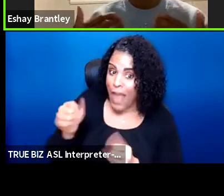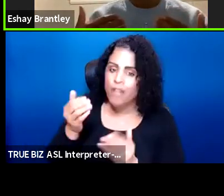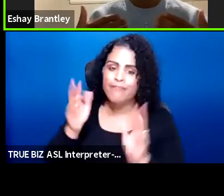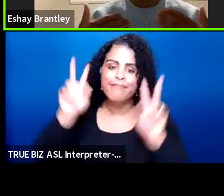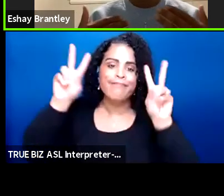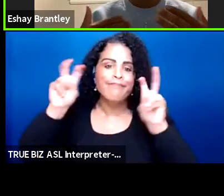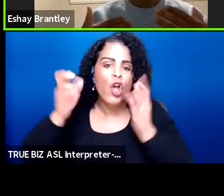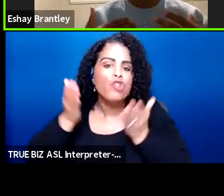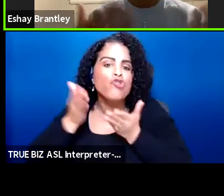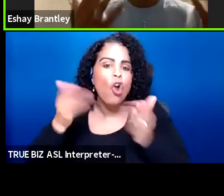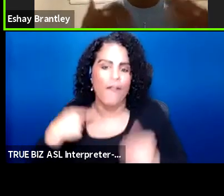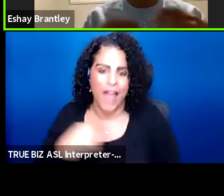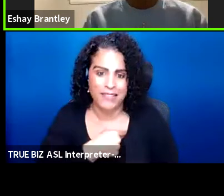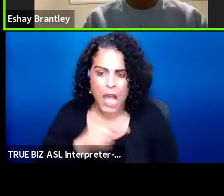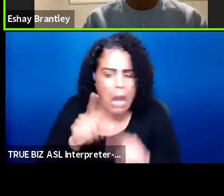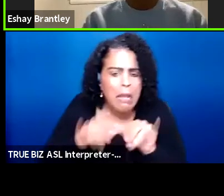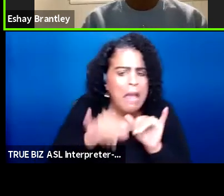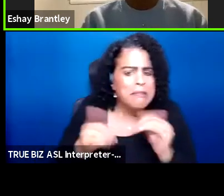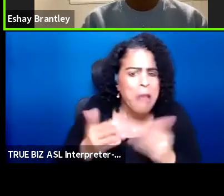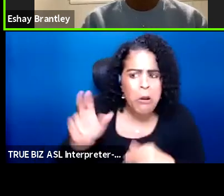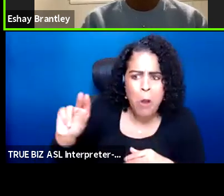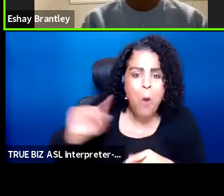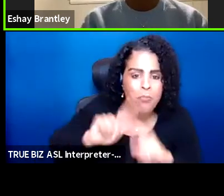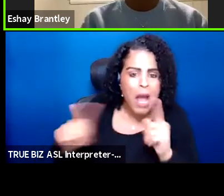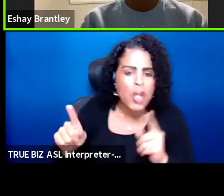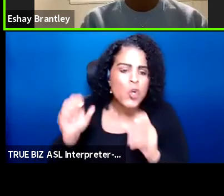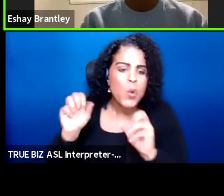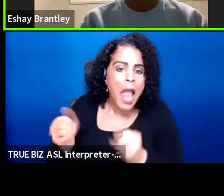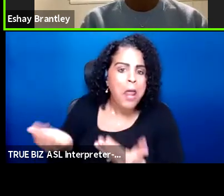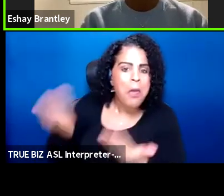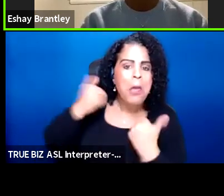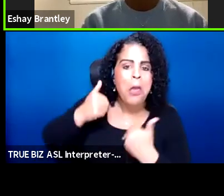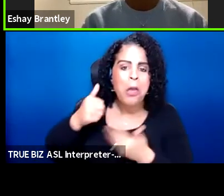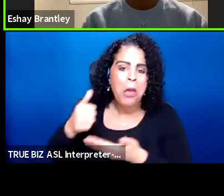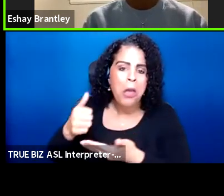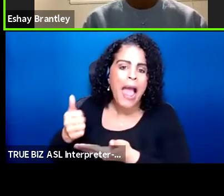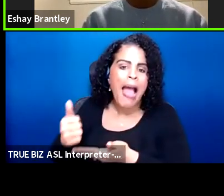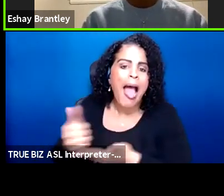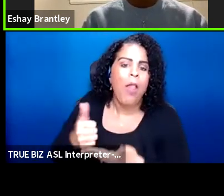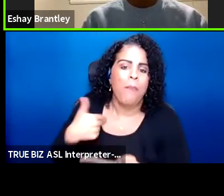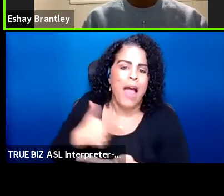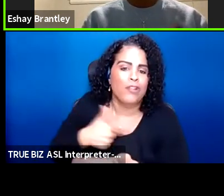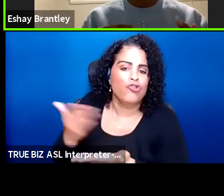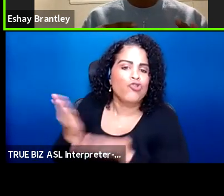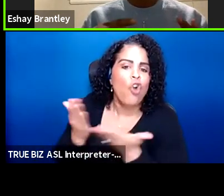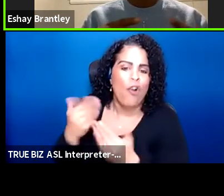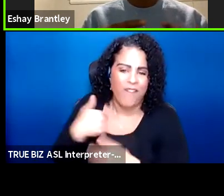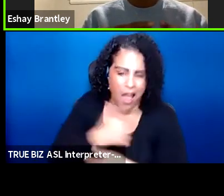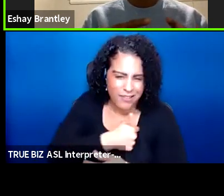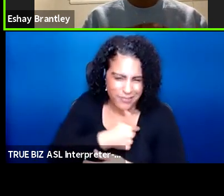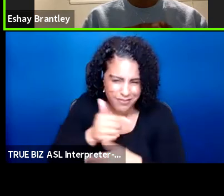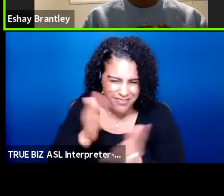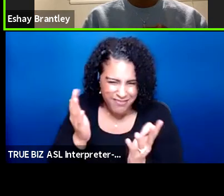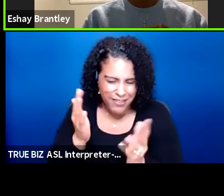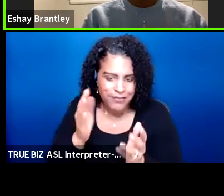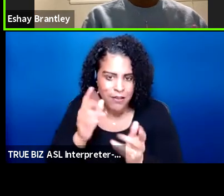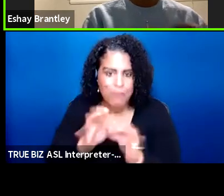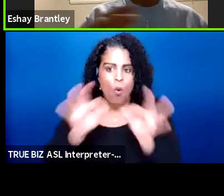come serve us. No, you can't sit here, but it's okay for you to come and serve us. And so I think it's important that we learn how